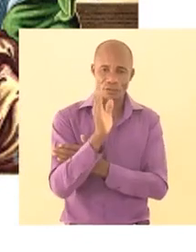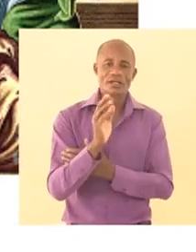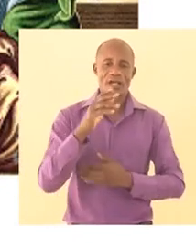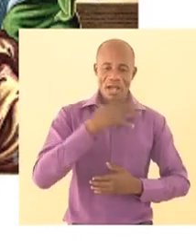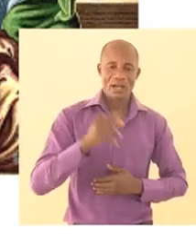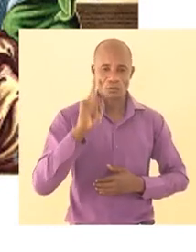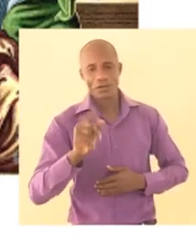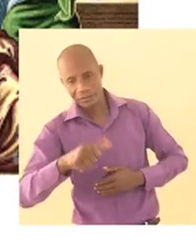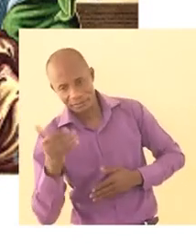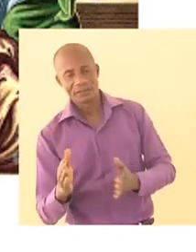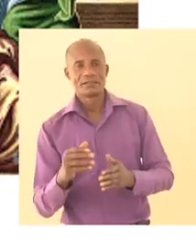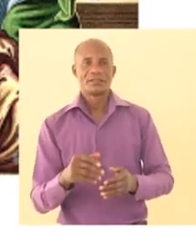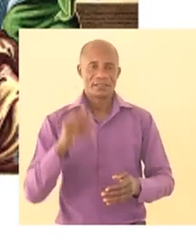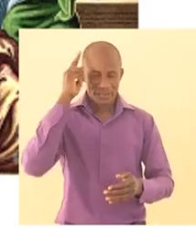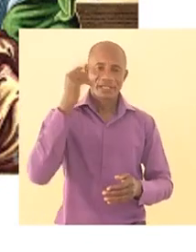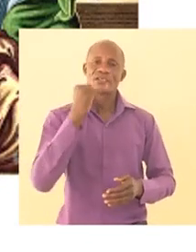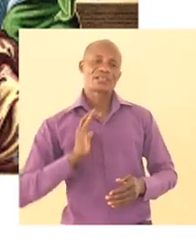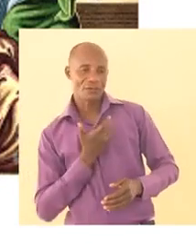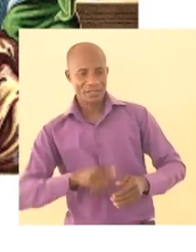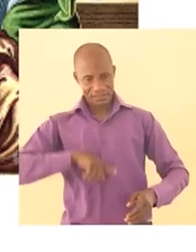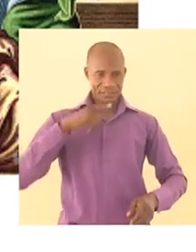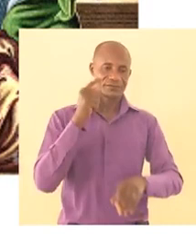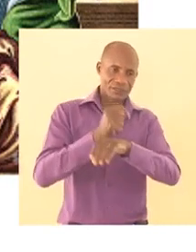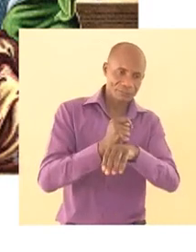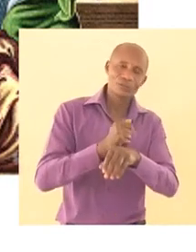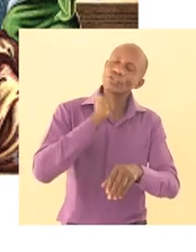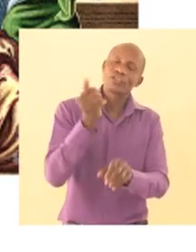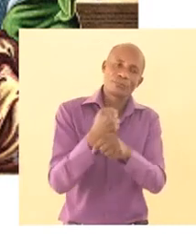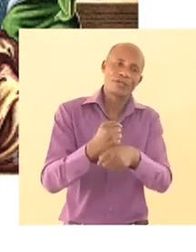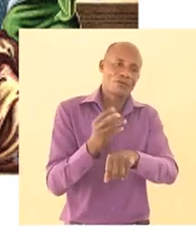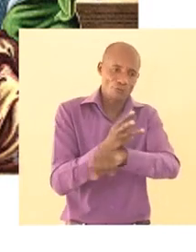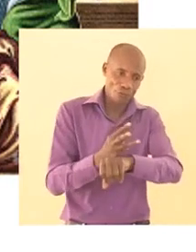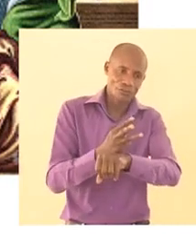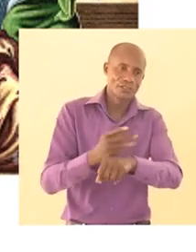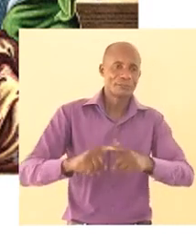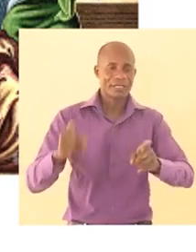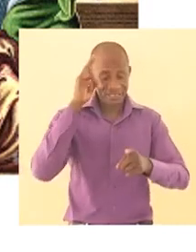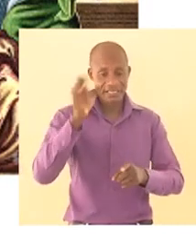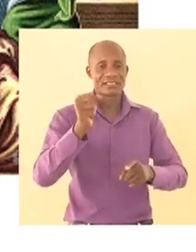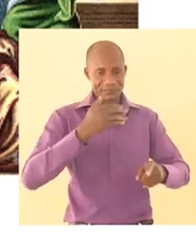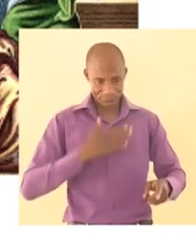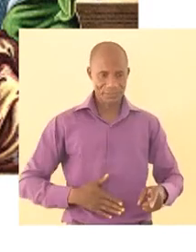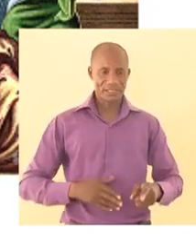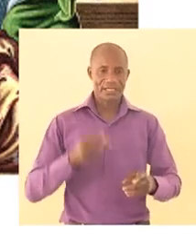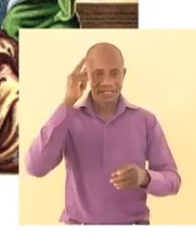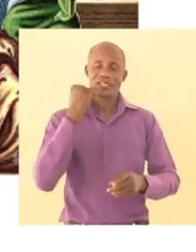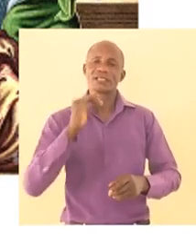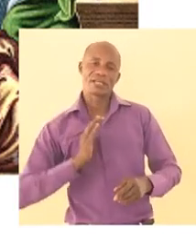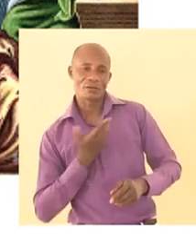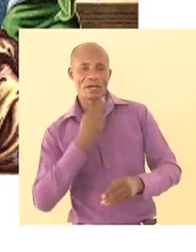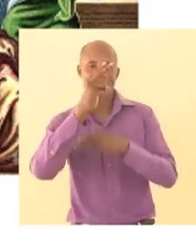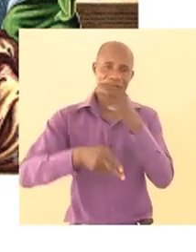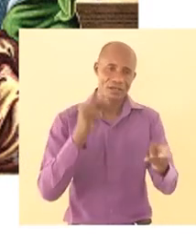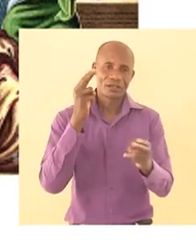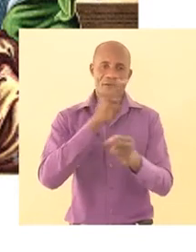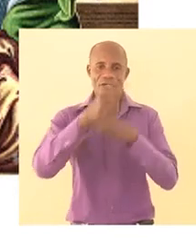temple, not made of wood and stones, but the temple of His body. He is our universal King. He is not